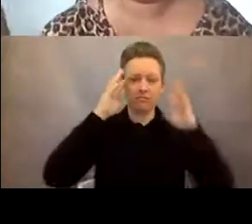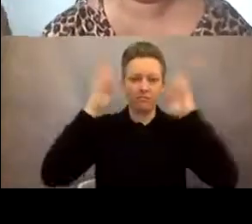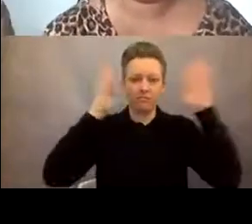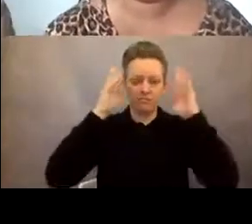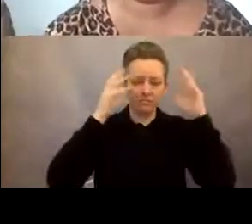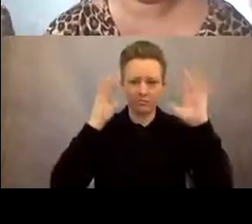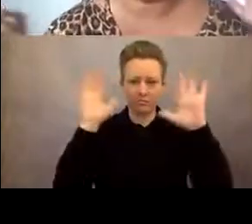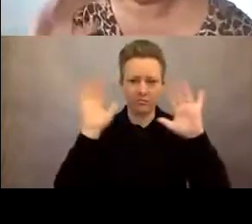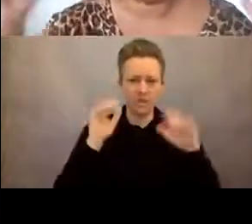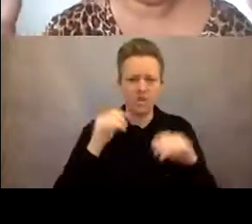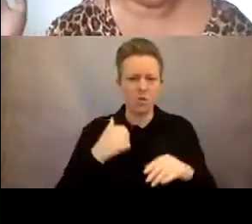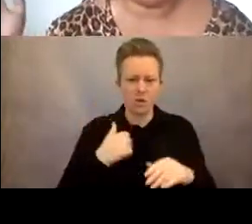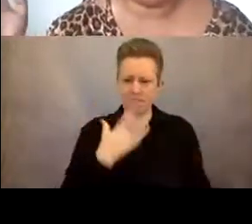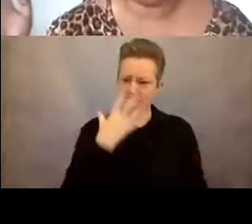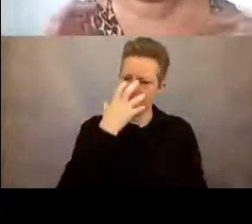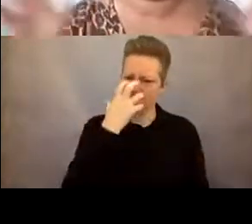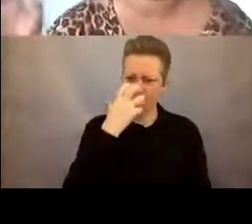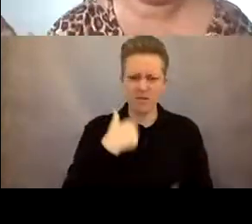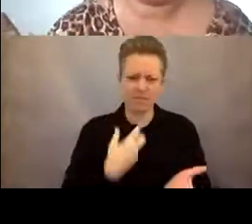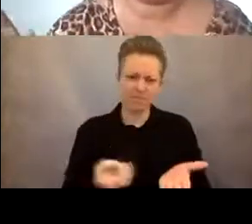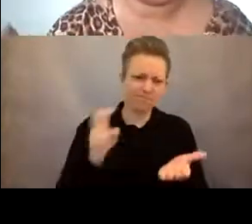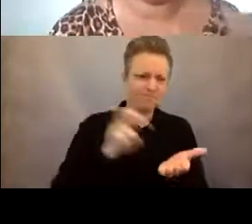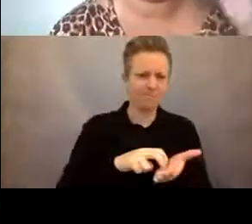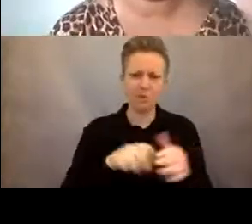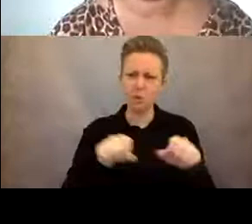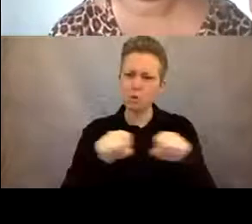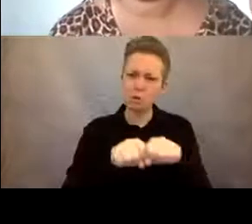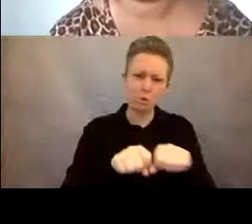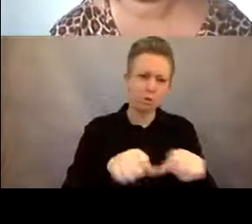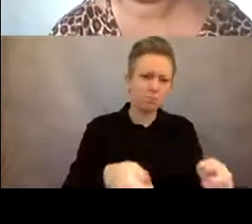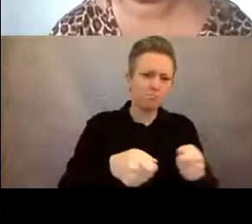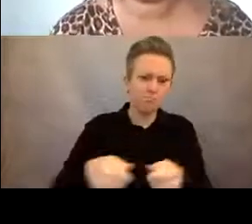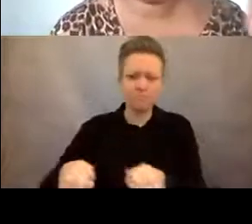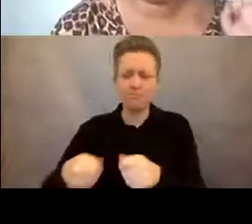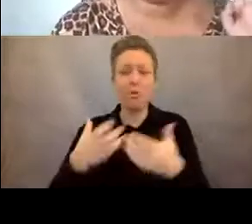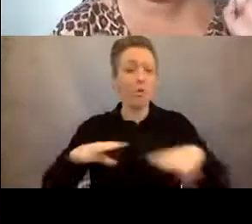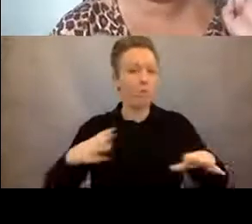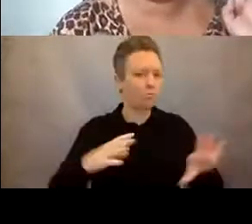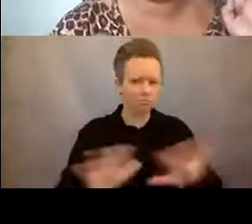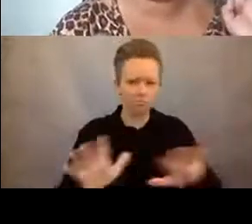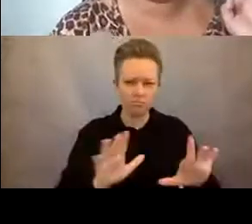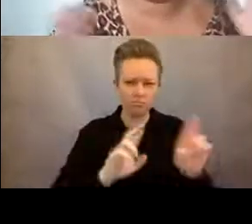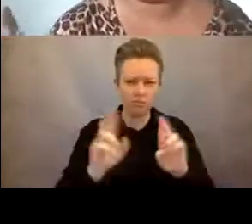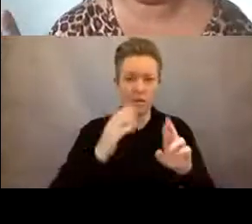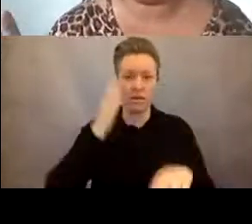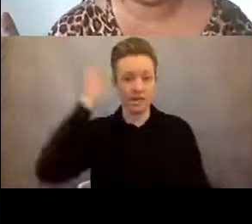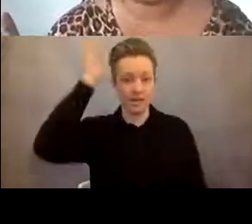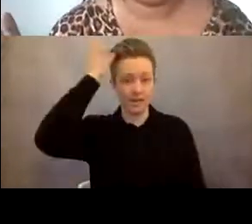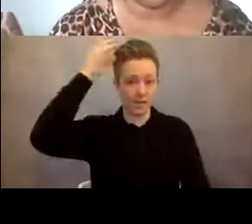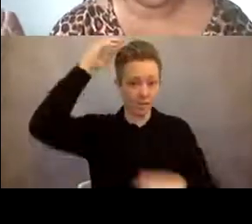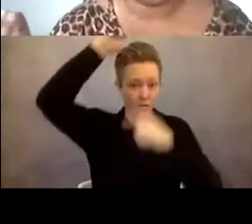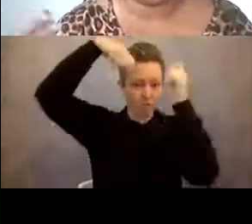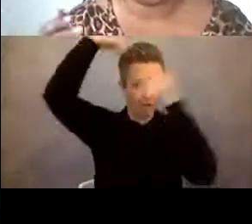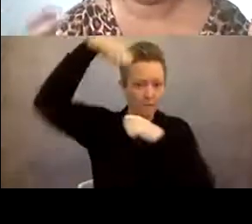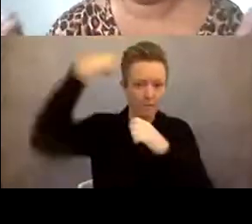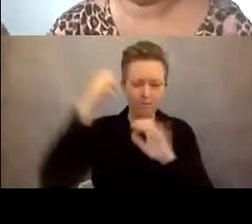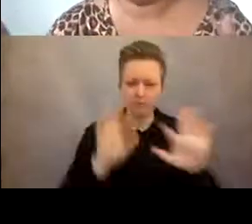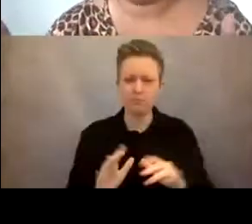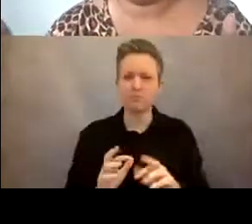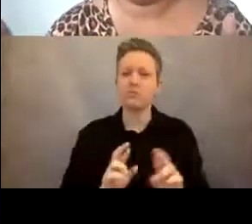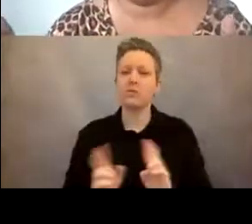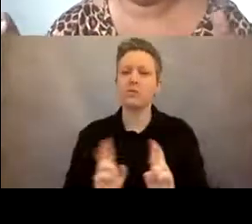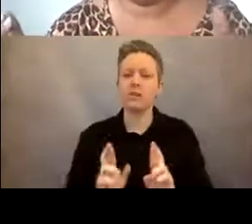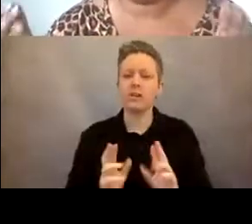on, putting my shoes on, wrapping my hair up because I'm ready to fight. And that's all I'm focused on. And then I notice it's kind of quiet and I